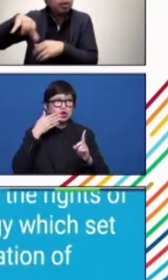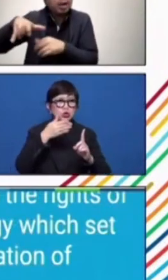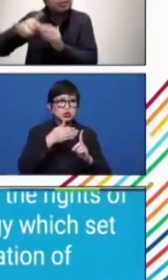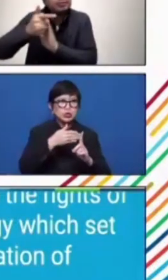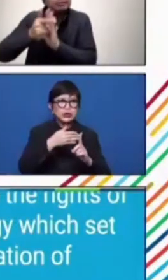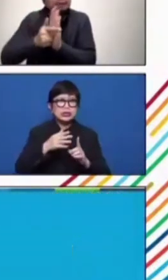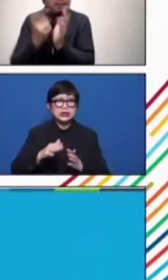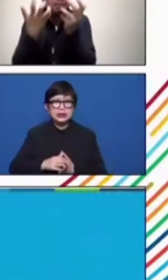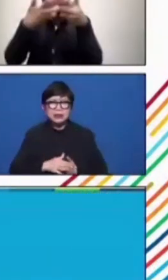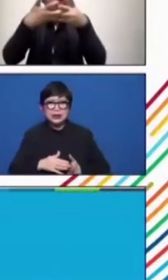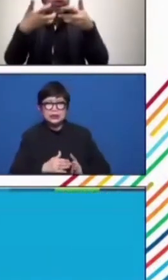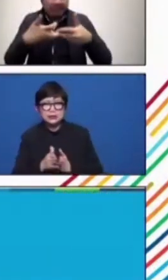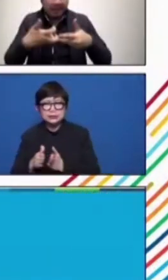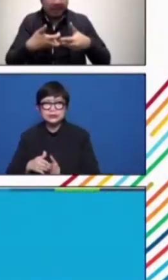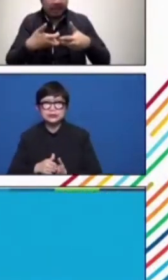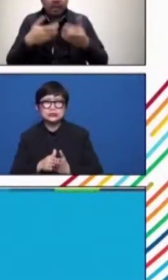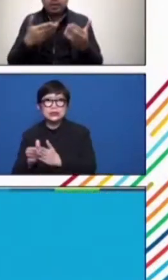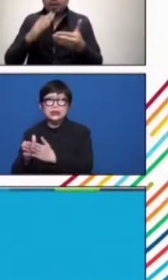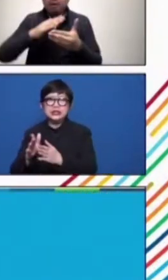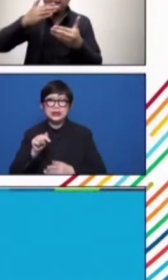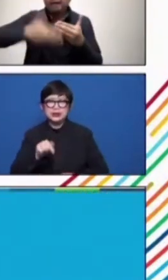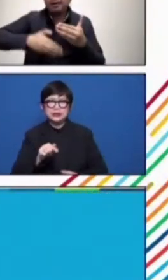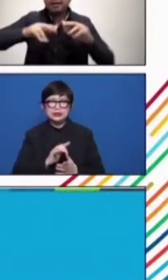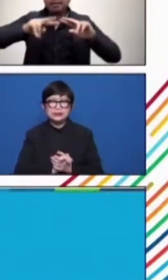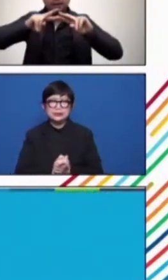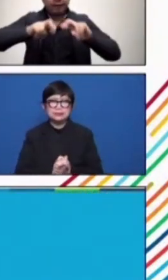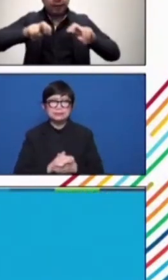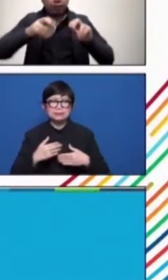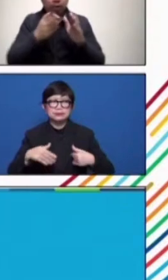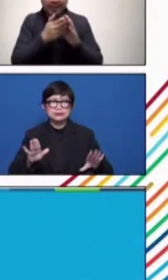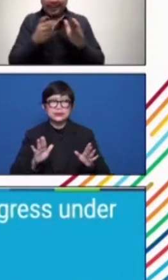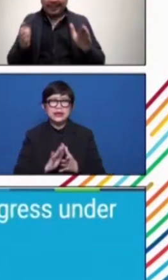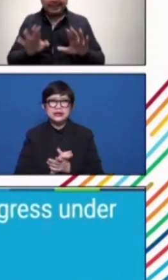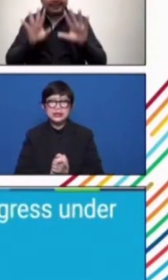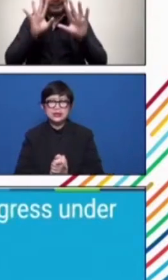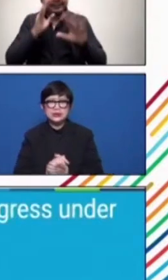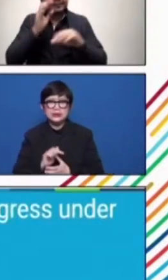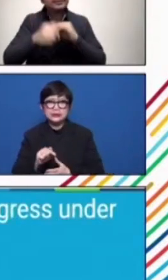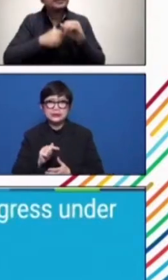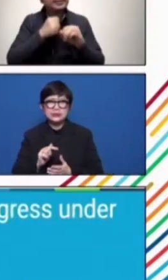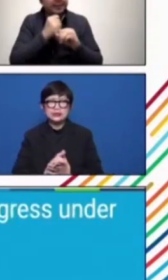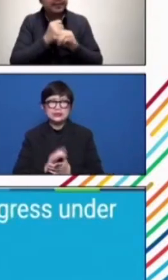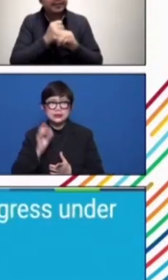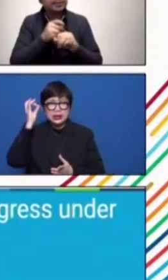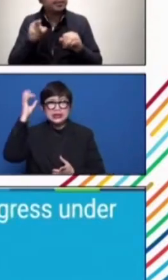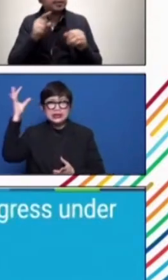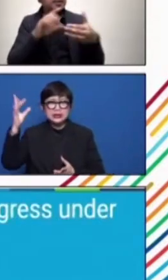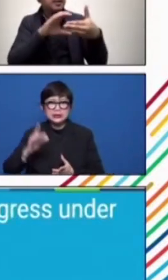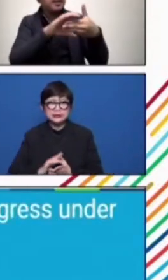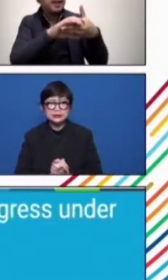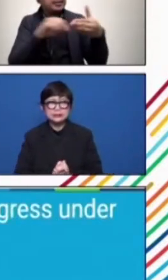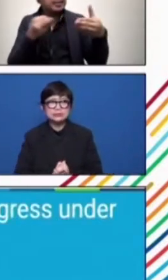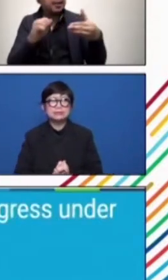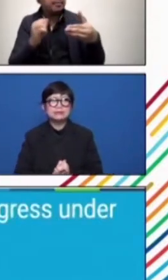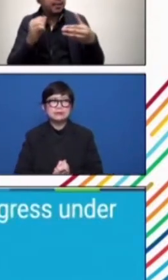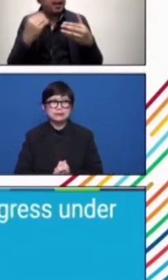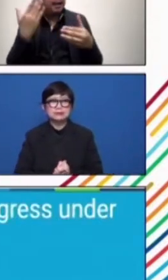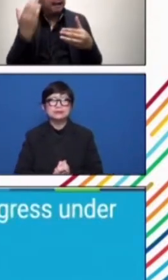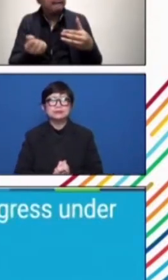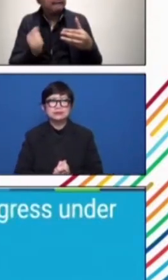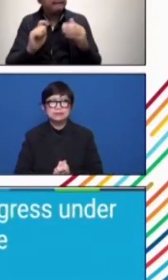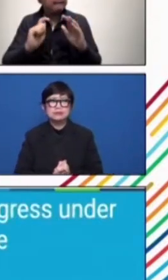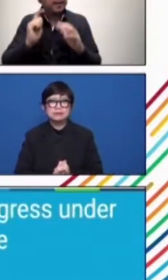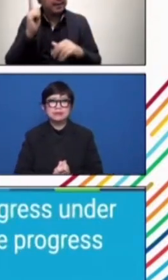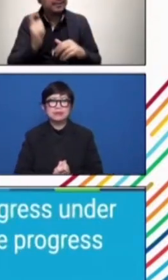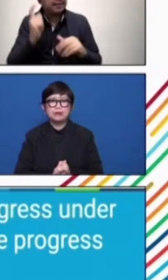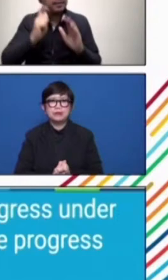of the final review process of this decade and the progress under the inch on strategy iscap initiated a project to assess the progress made in